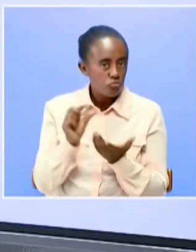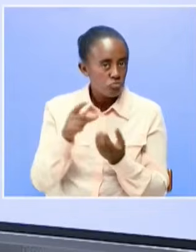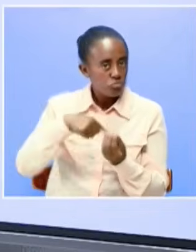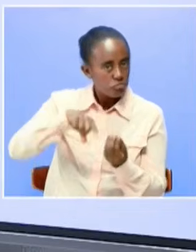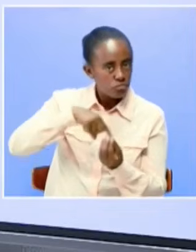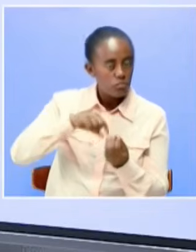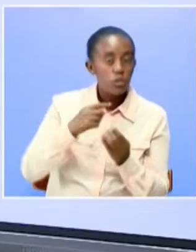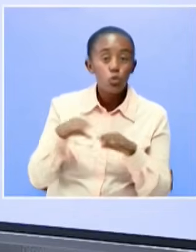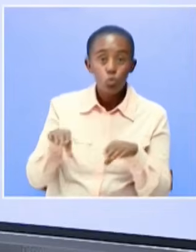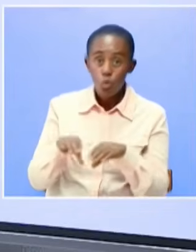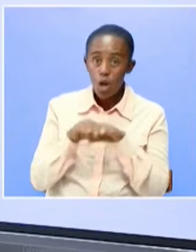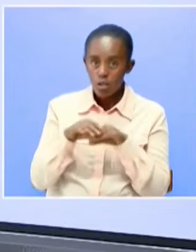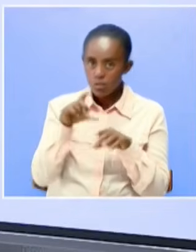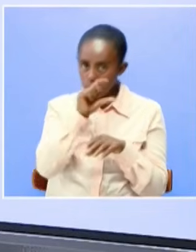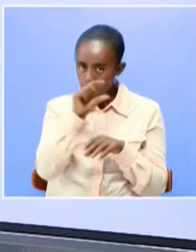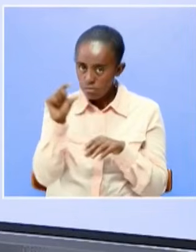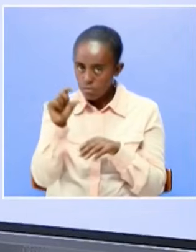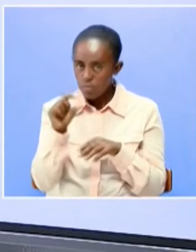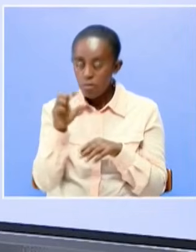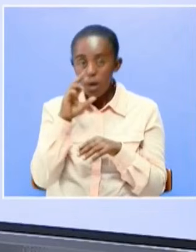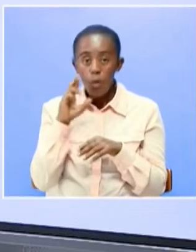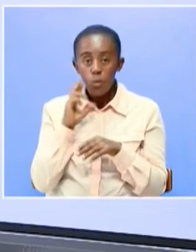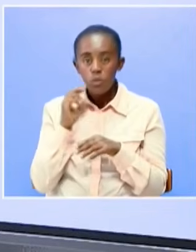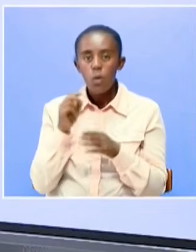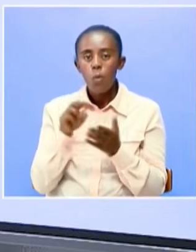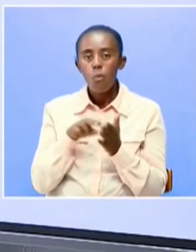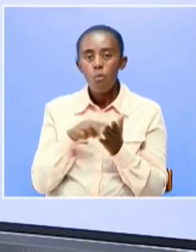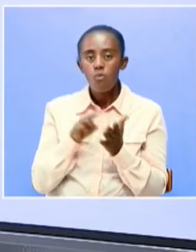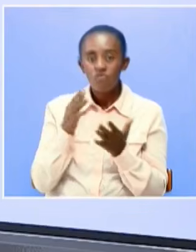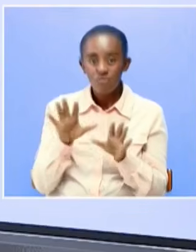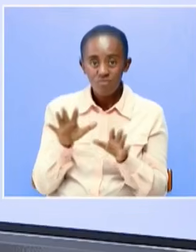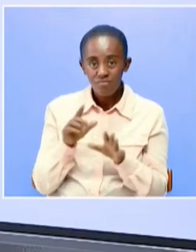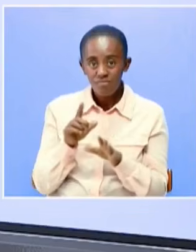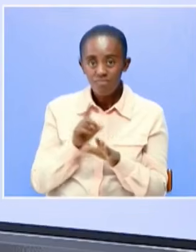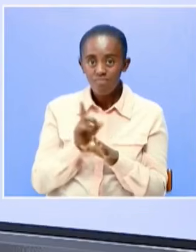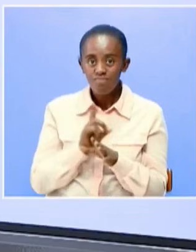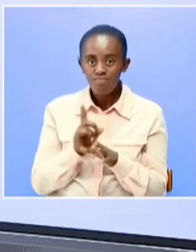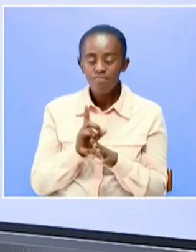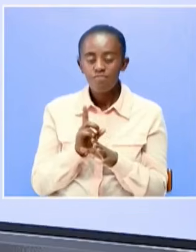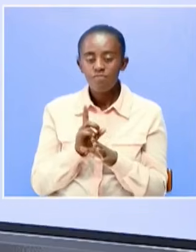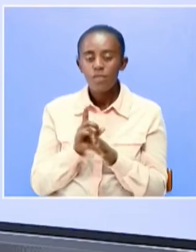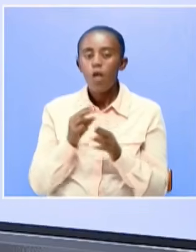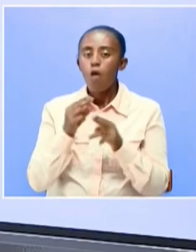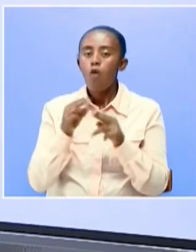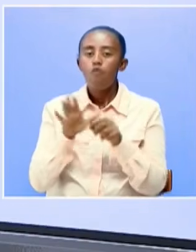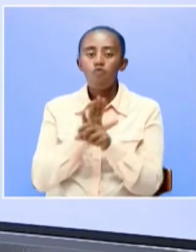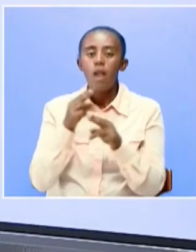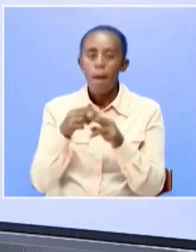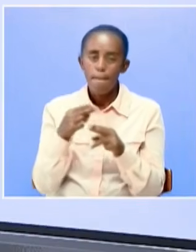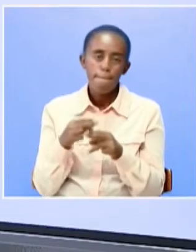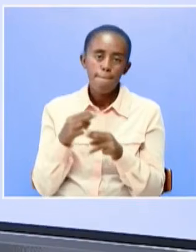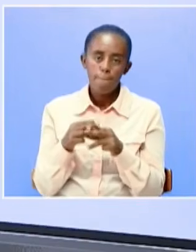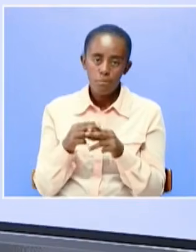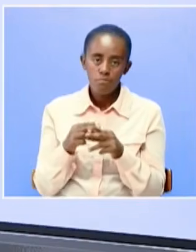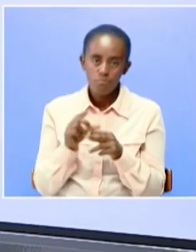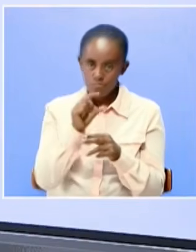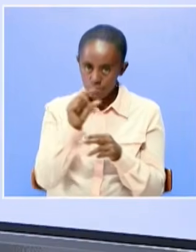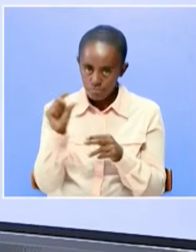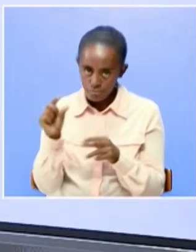the introduction because we raised here her full name and